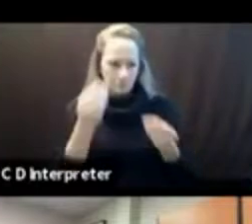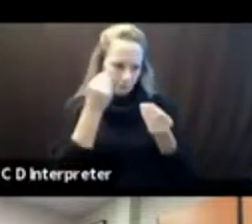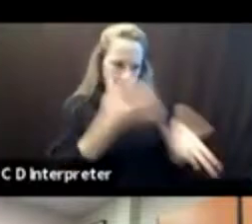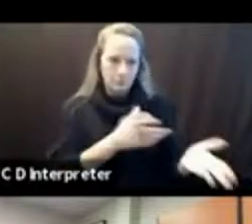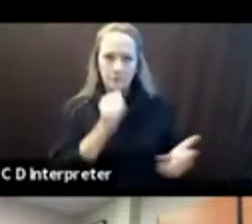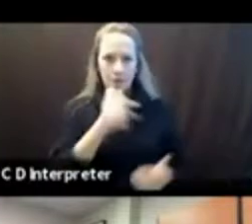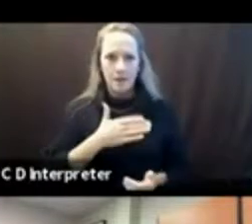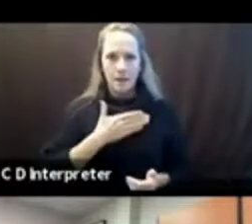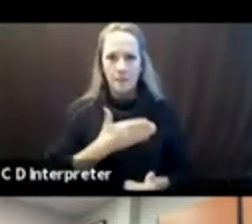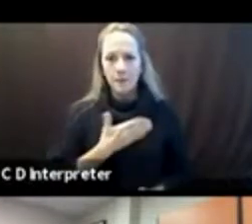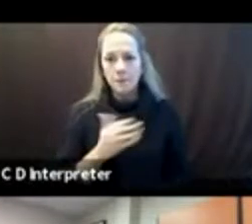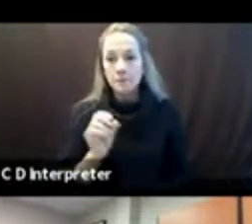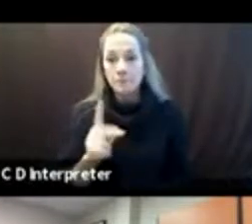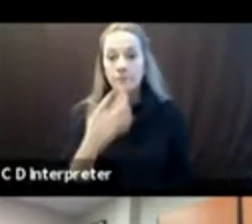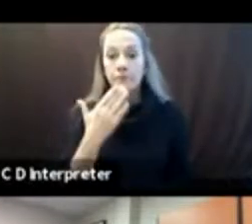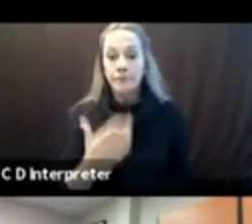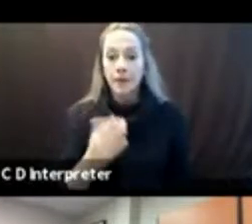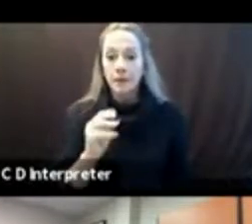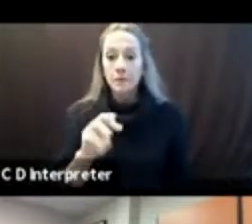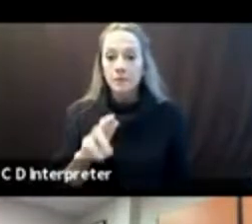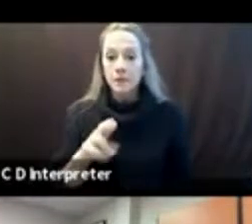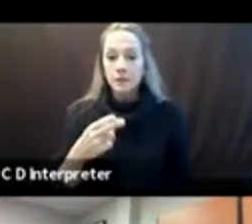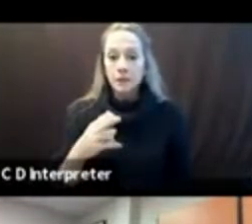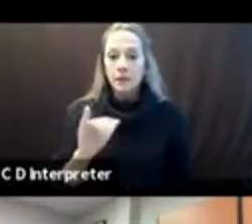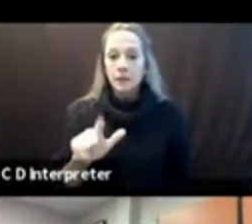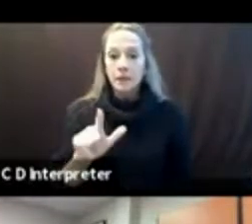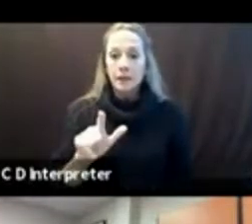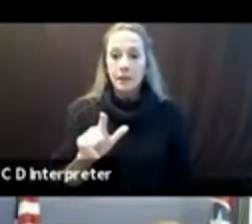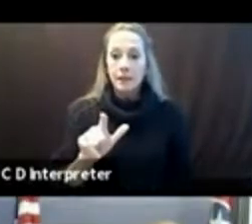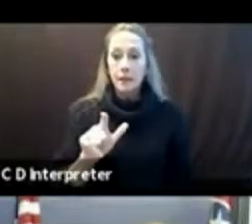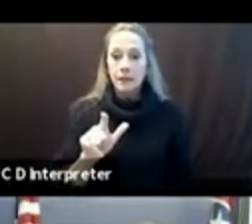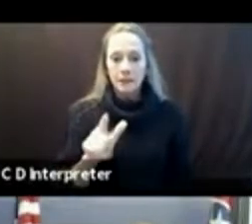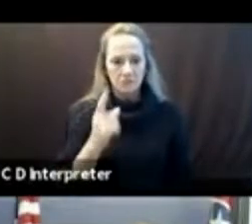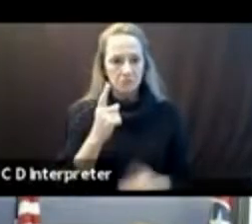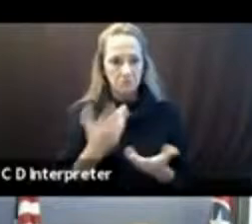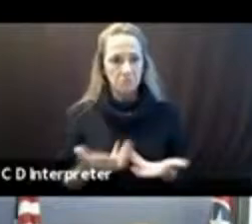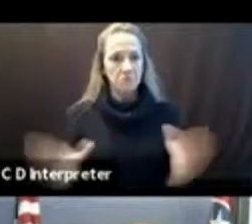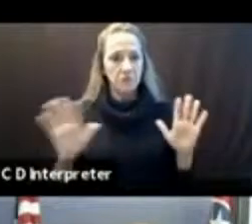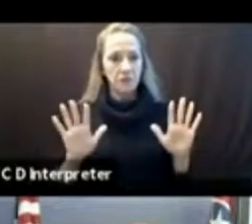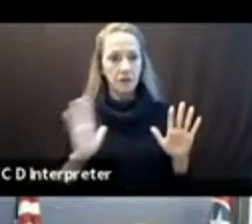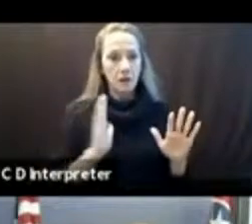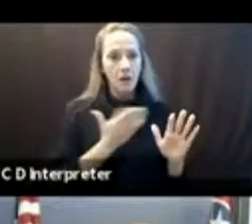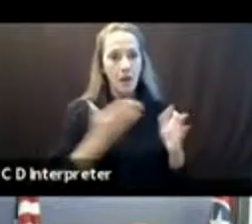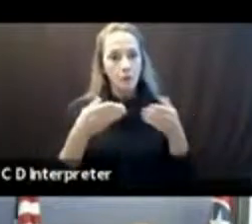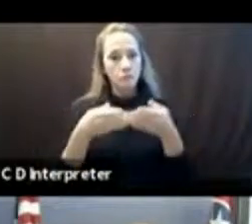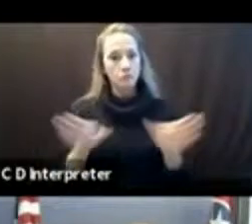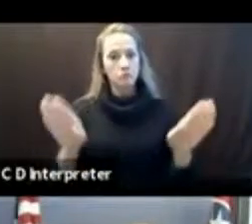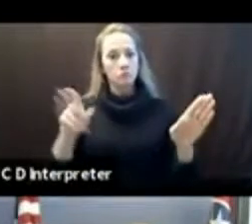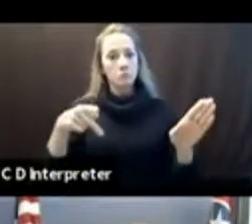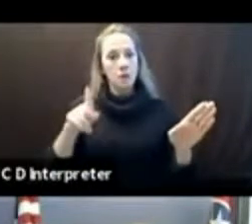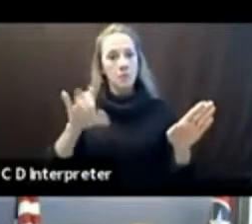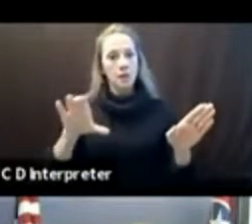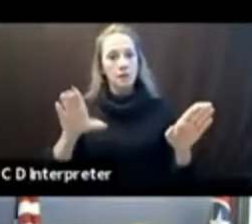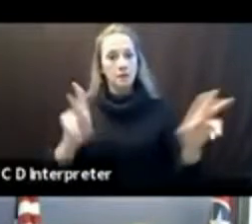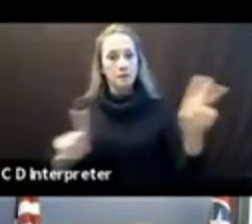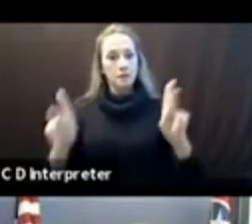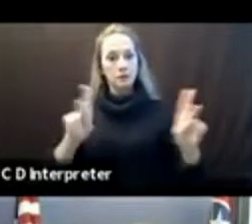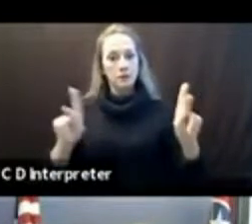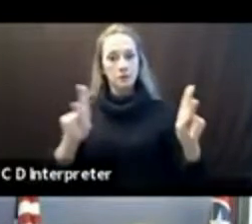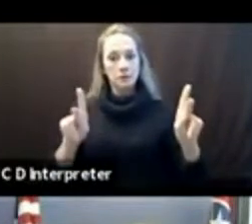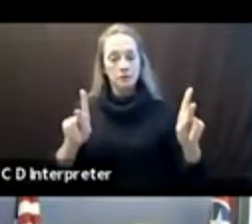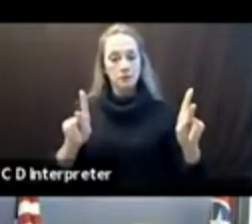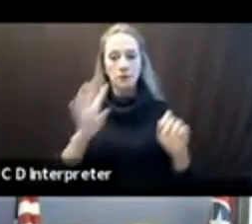Thank you, Mr. Hill. I believe that concludes our public forum speakers.